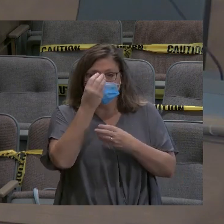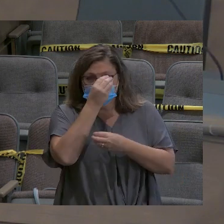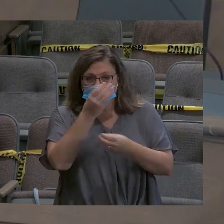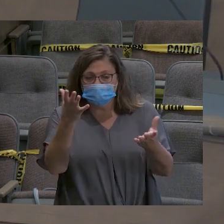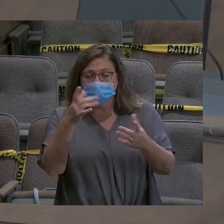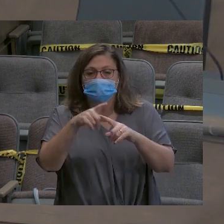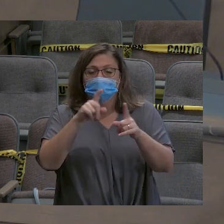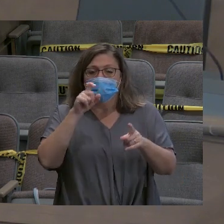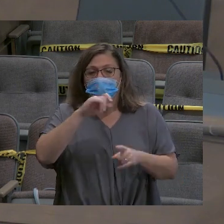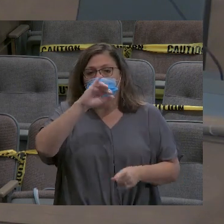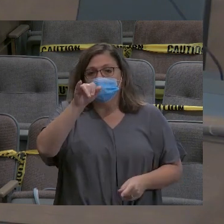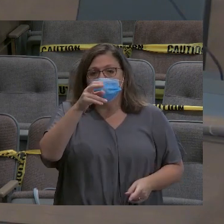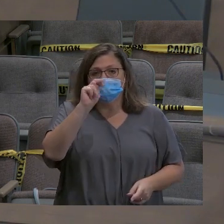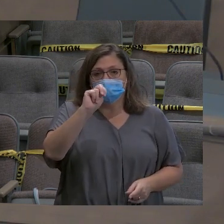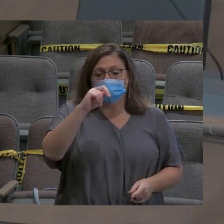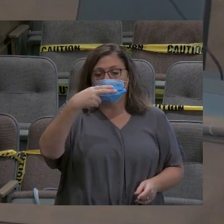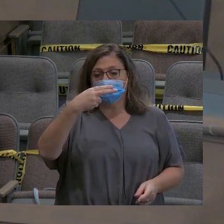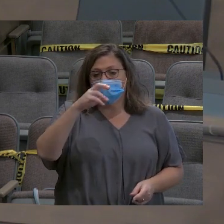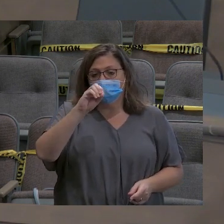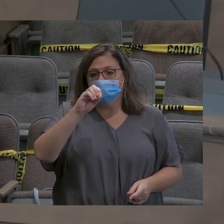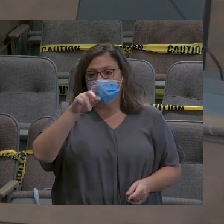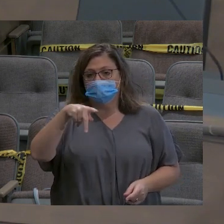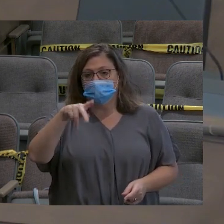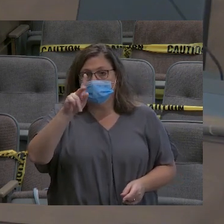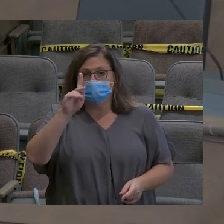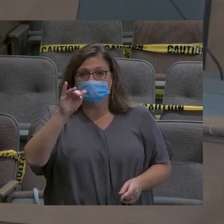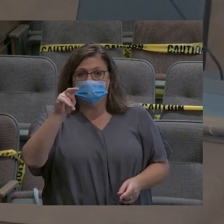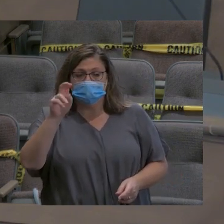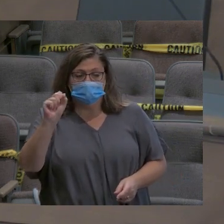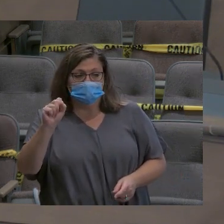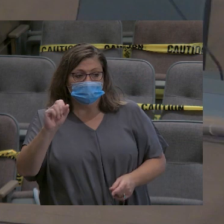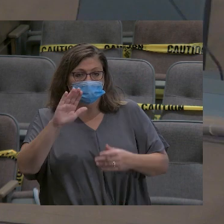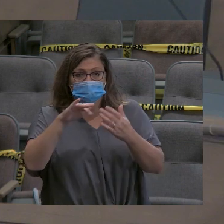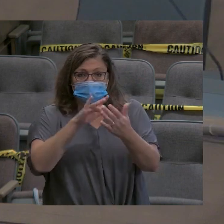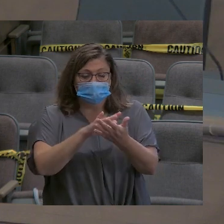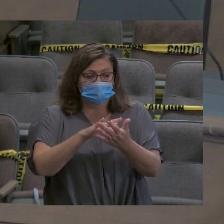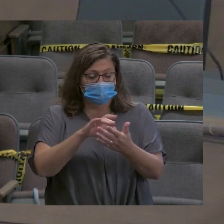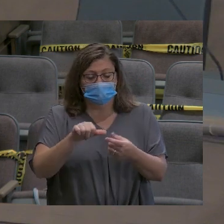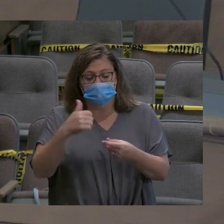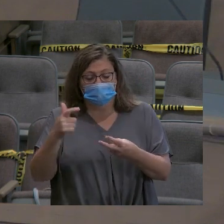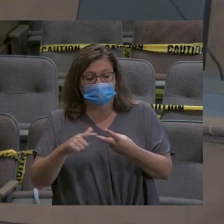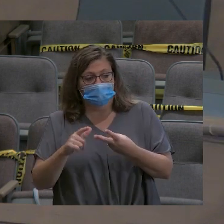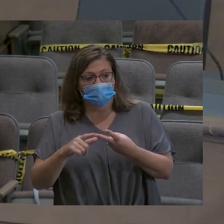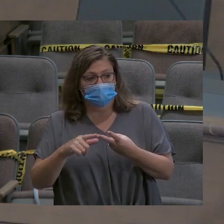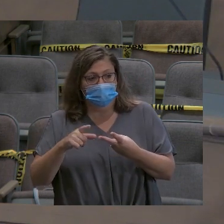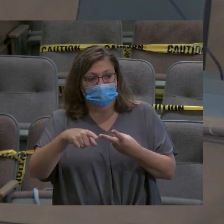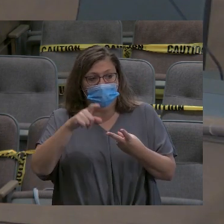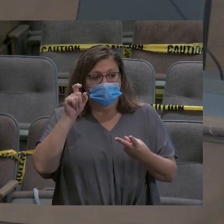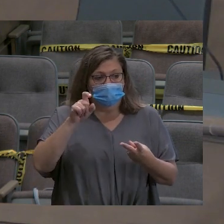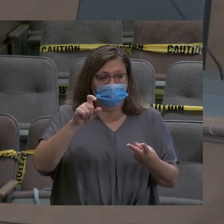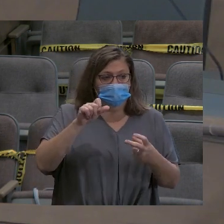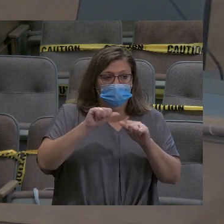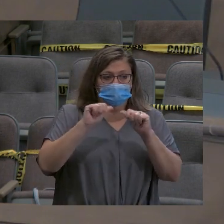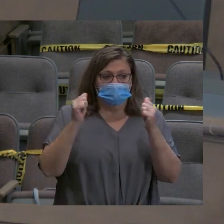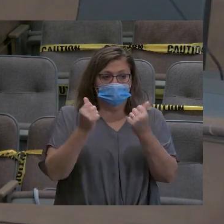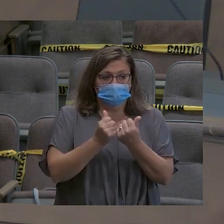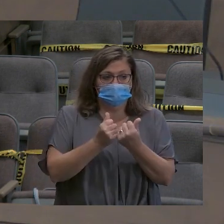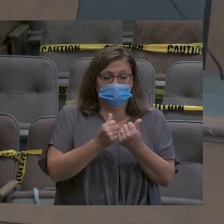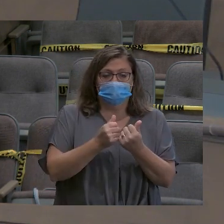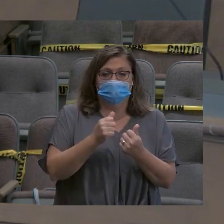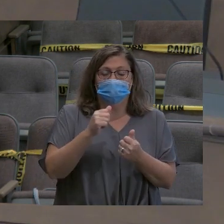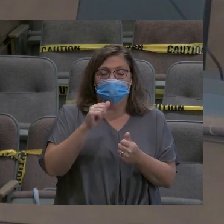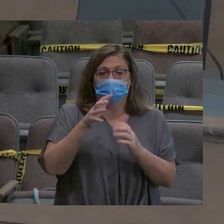Johns Hopkins Center for Health Security. The other is from the Association of American